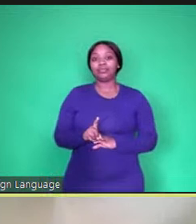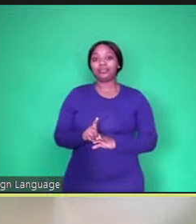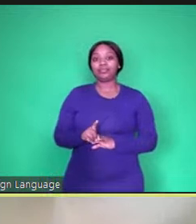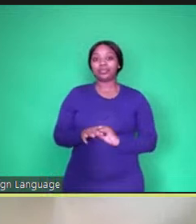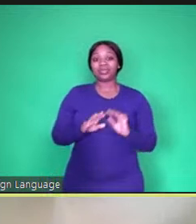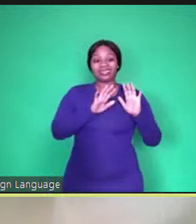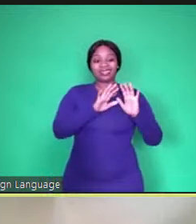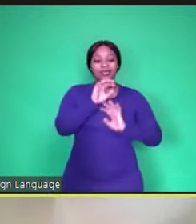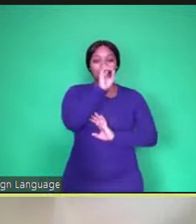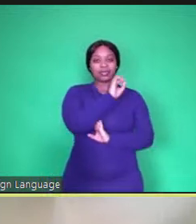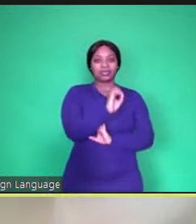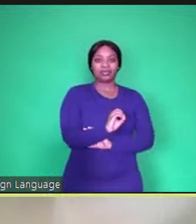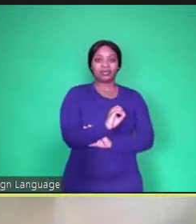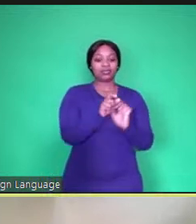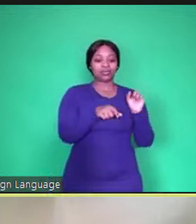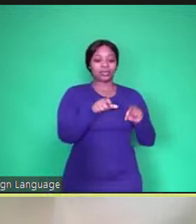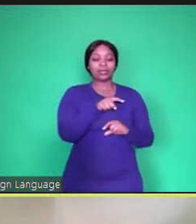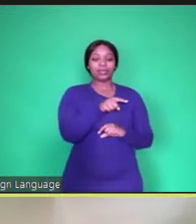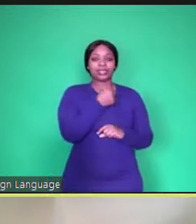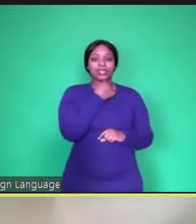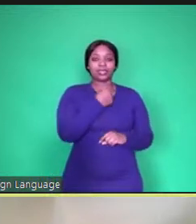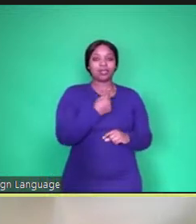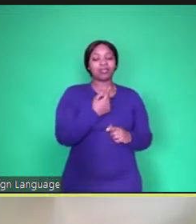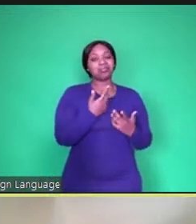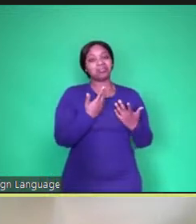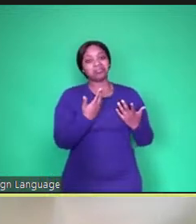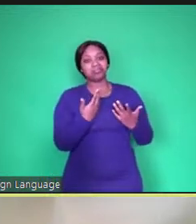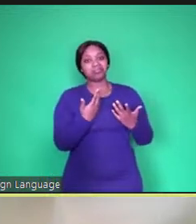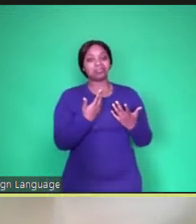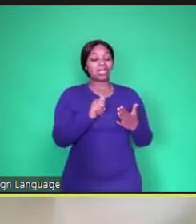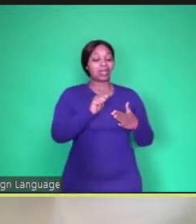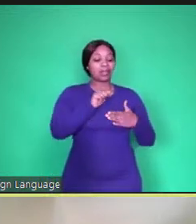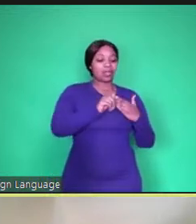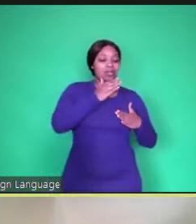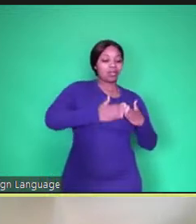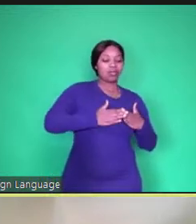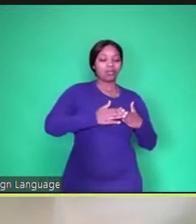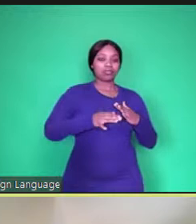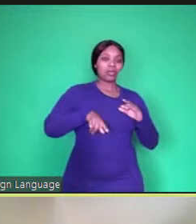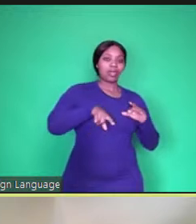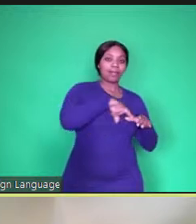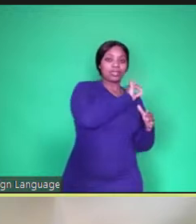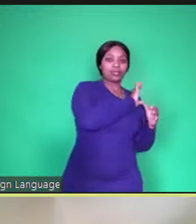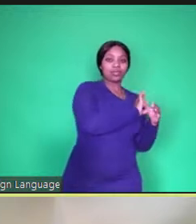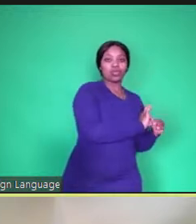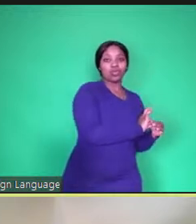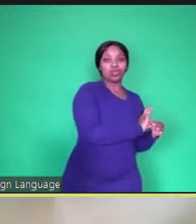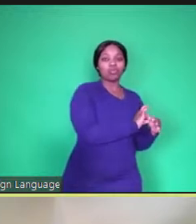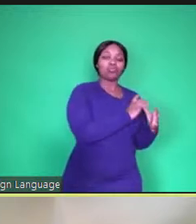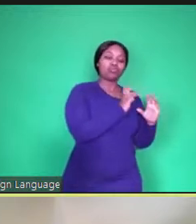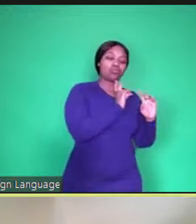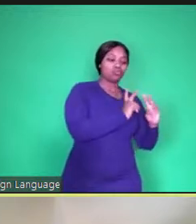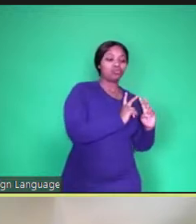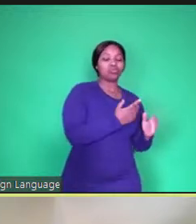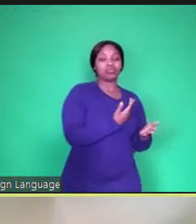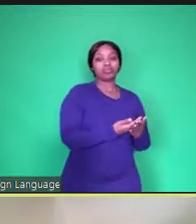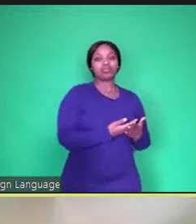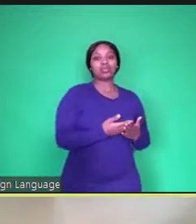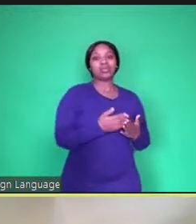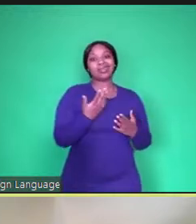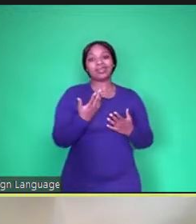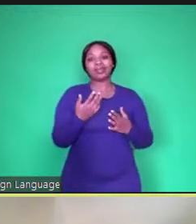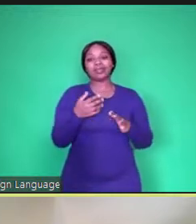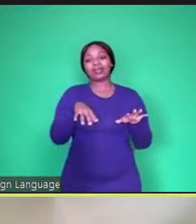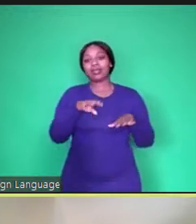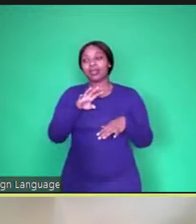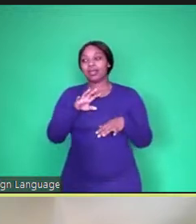14% who indicated that they usually come over month ends, and about 12% at least 2 periods in holidays as